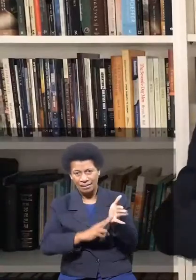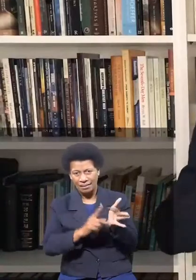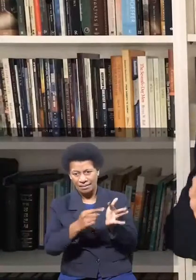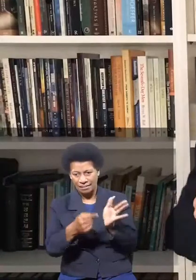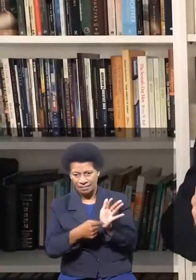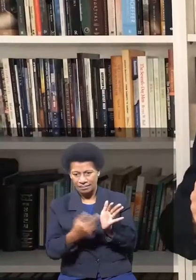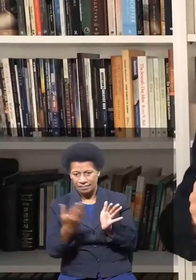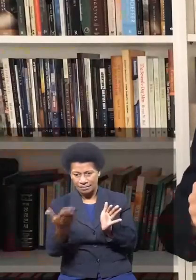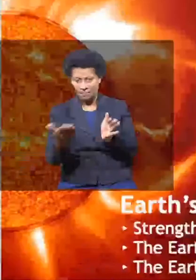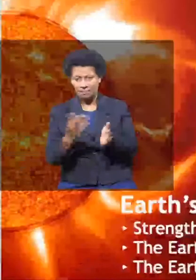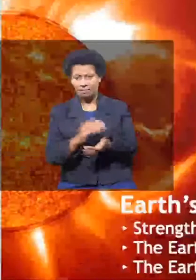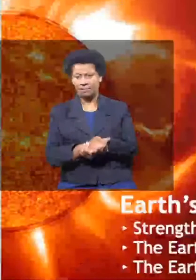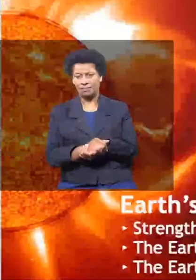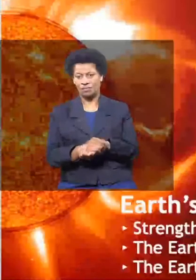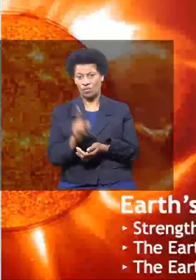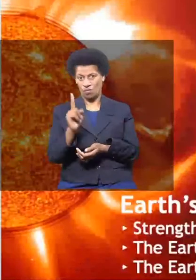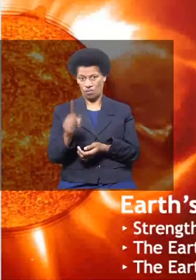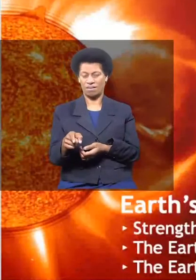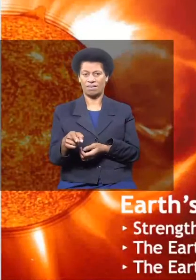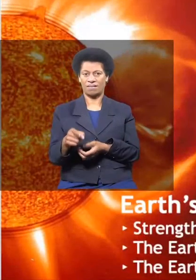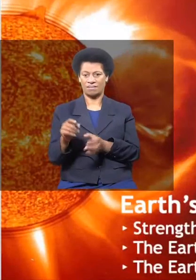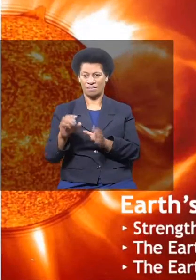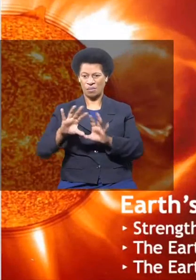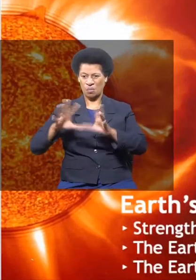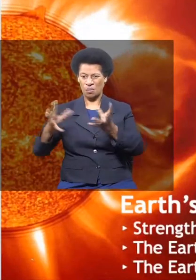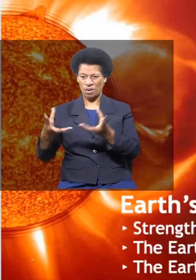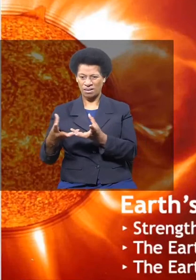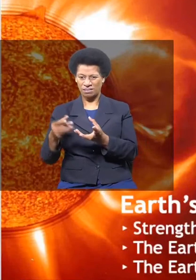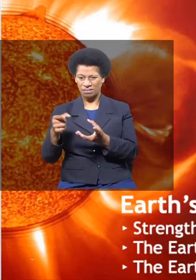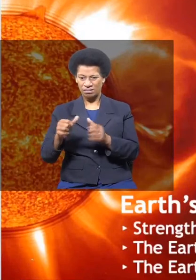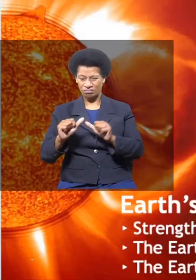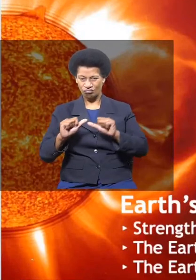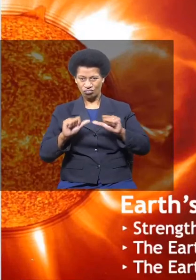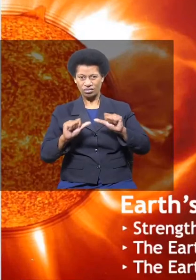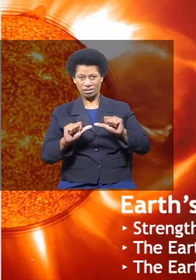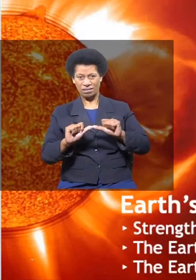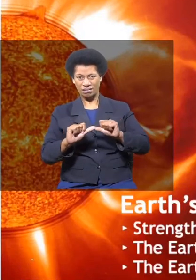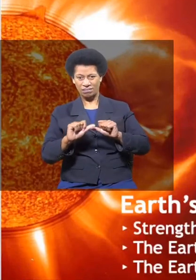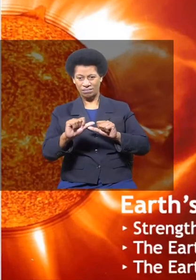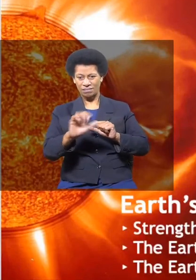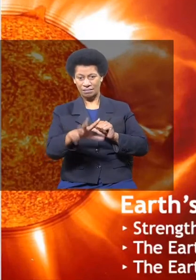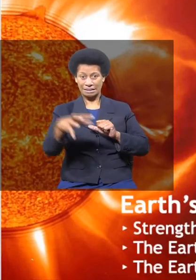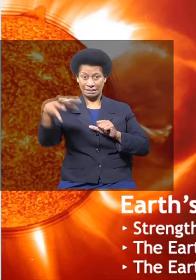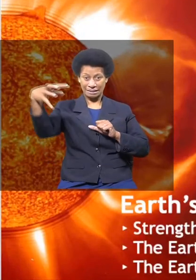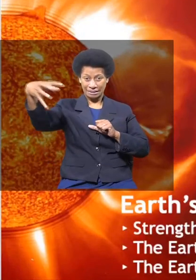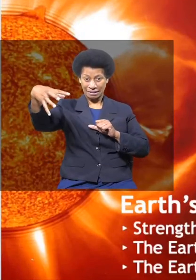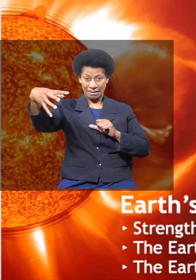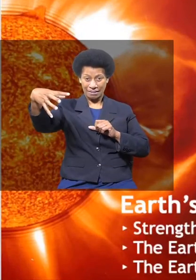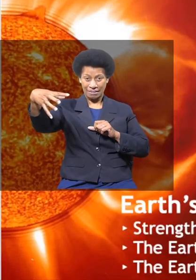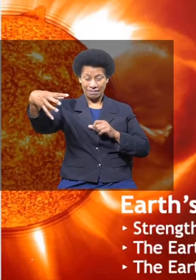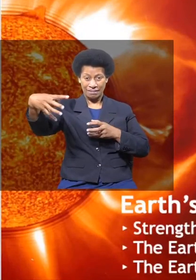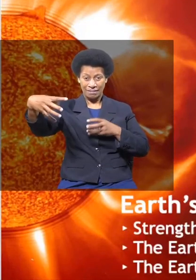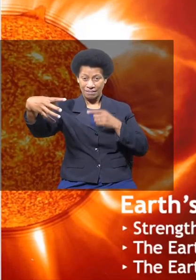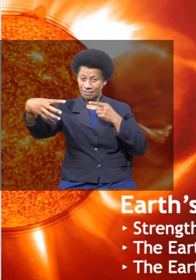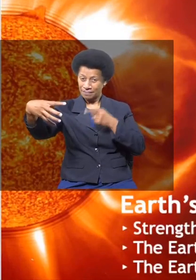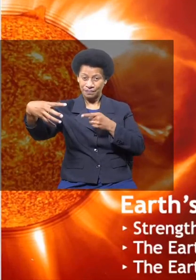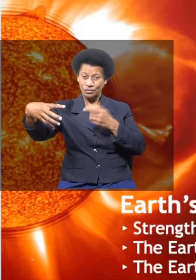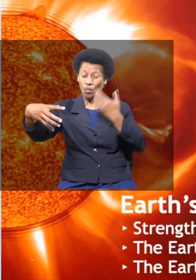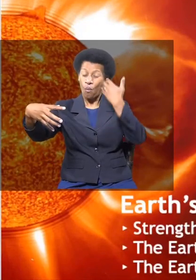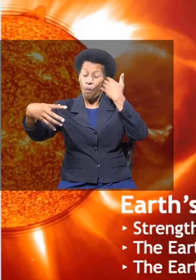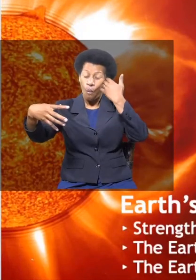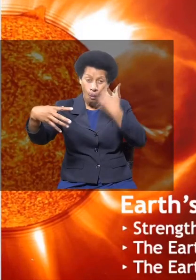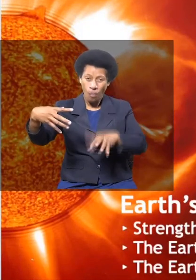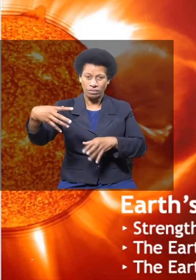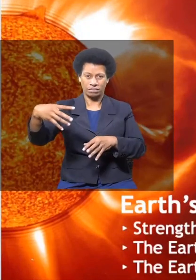is that our magnetic field around our Earth actually protects us. So the Sun is a